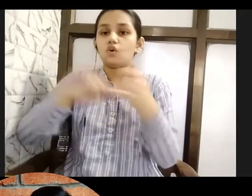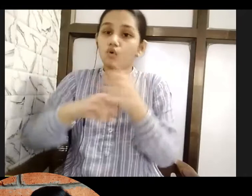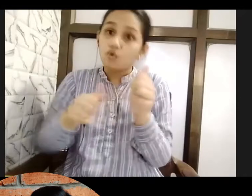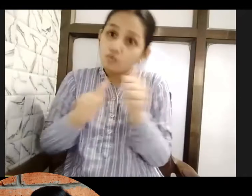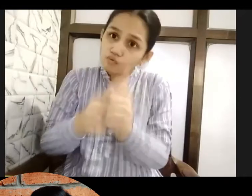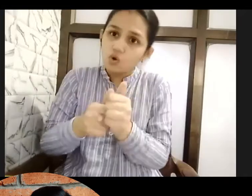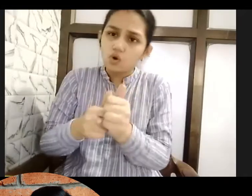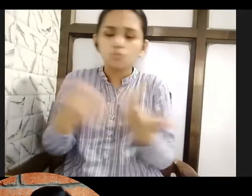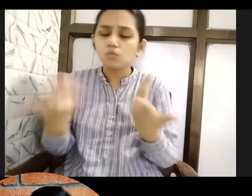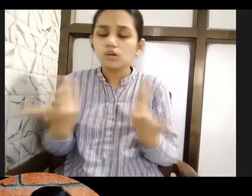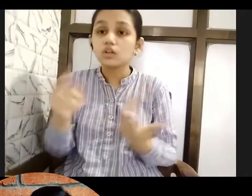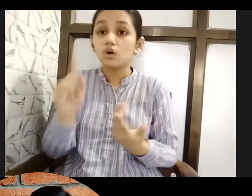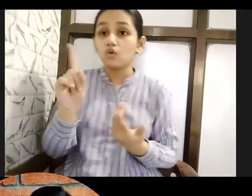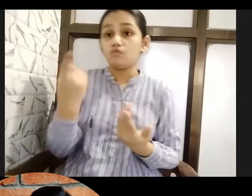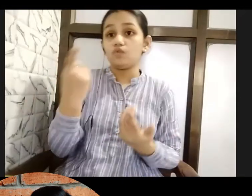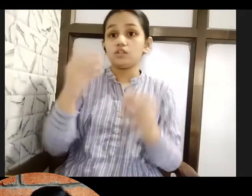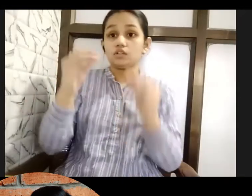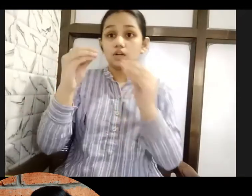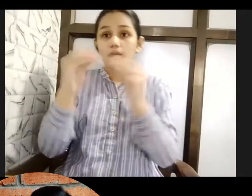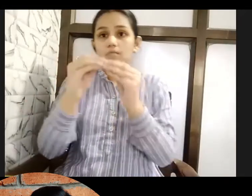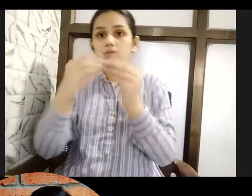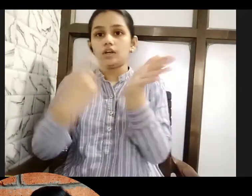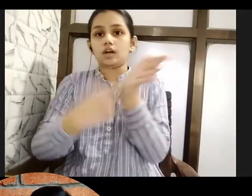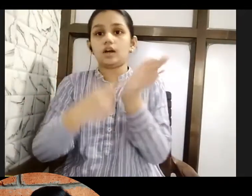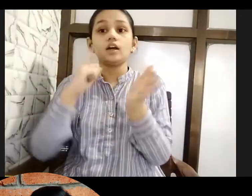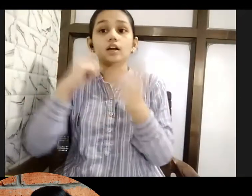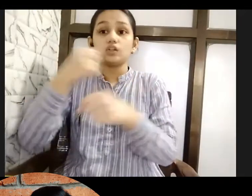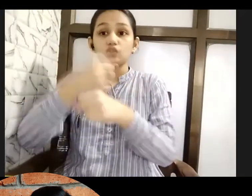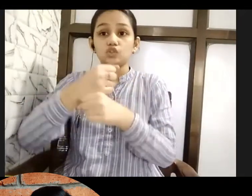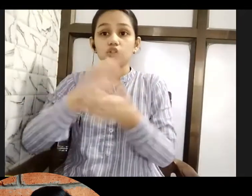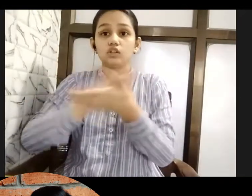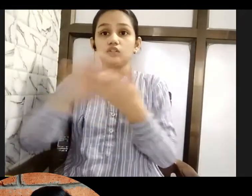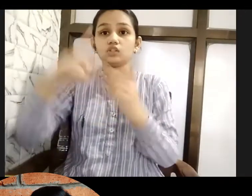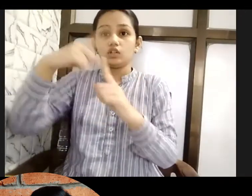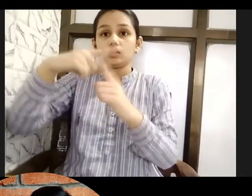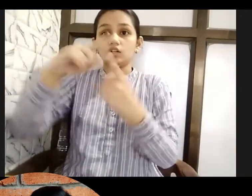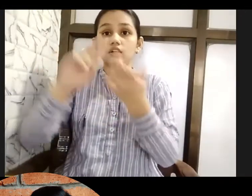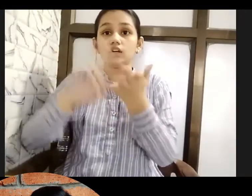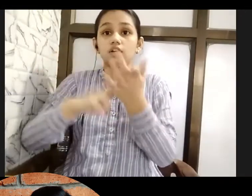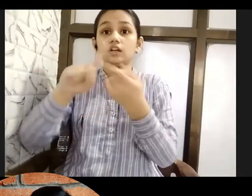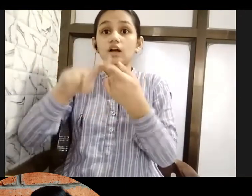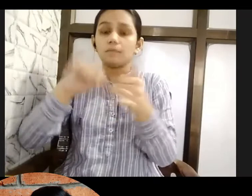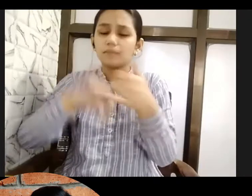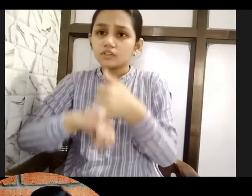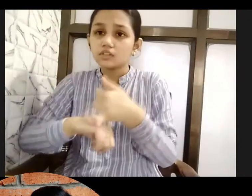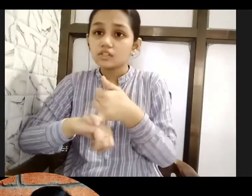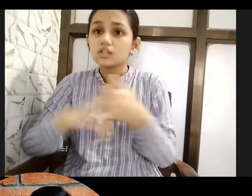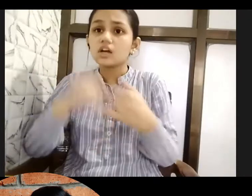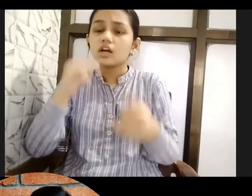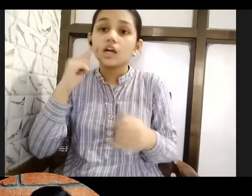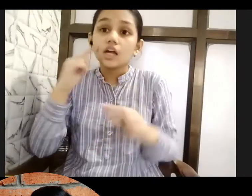First one, brightness. If you make it bright, you see Adil's face has become brighter.